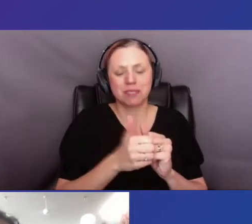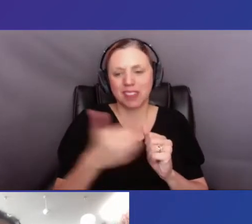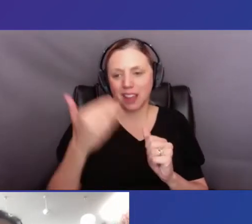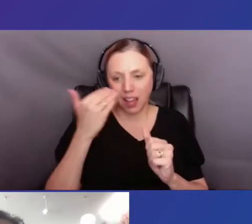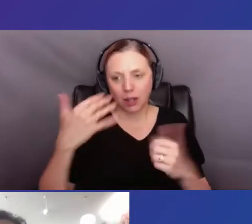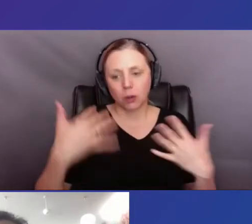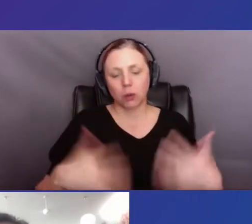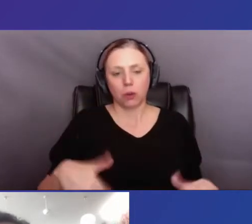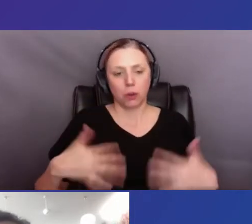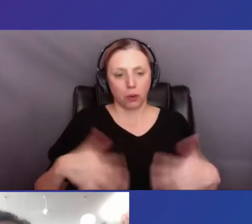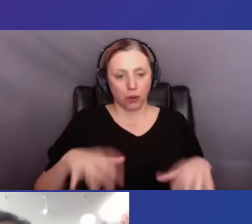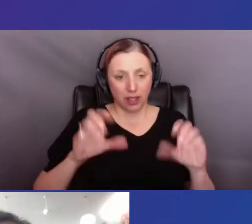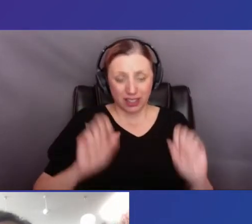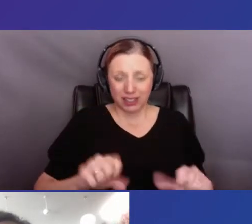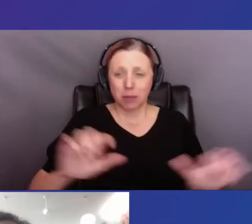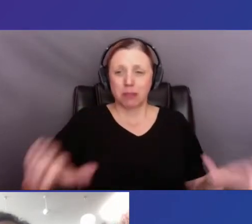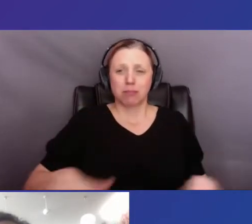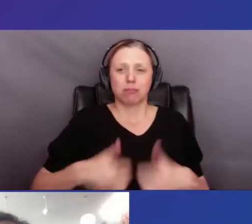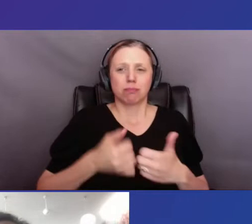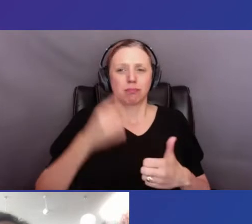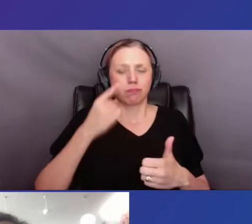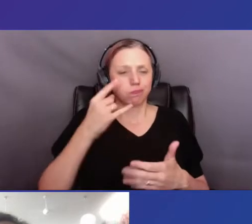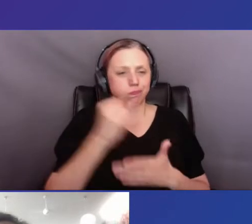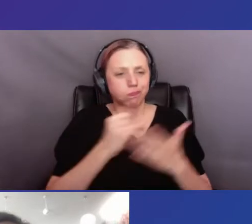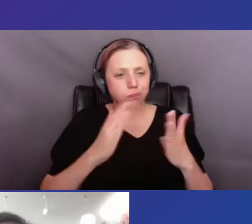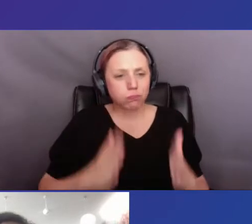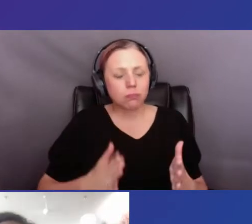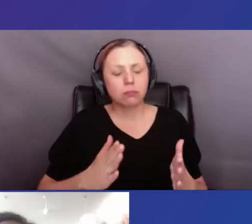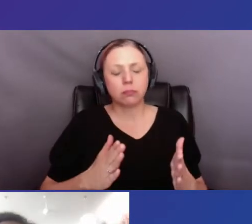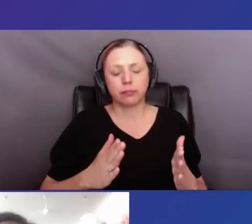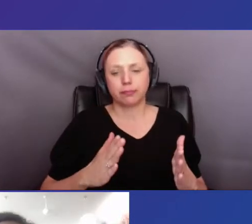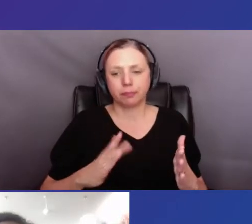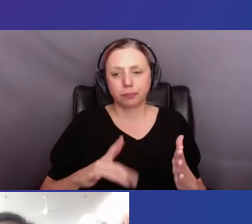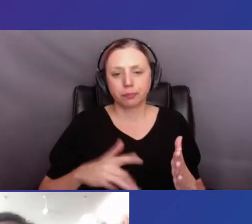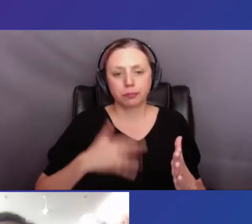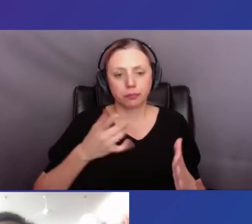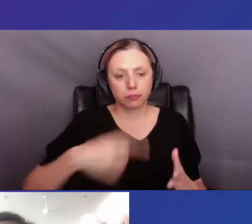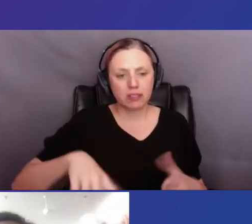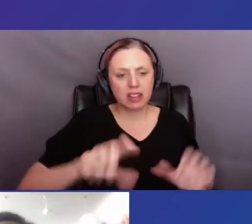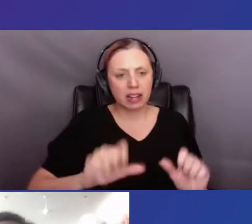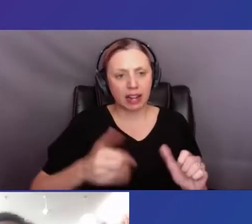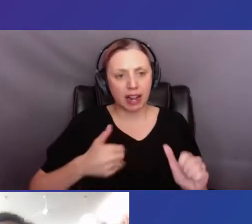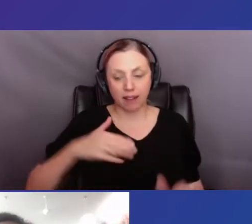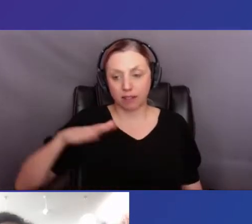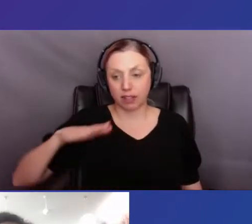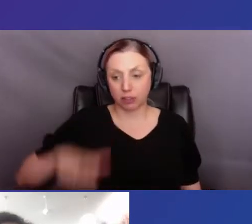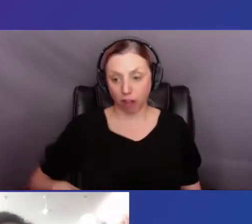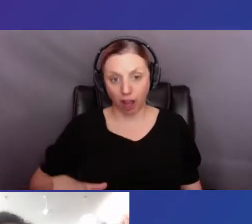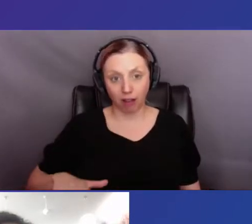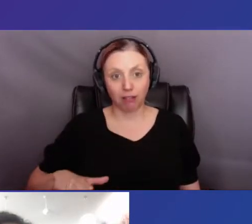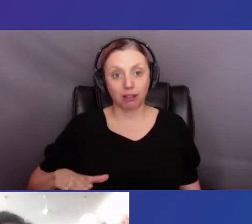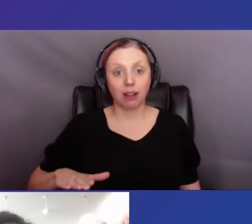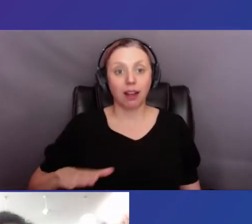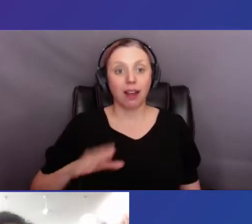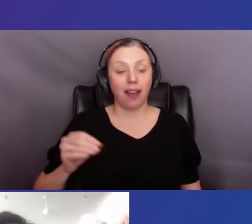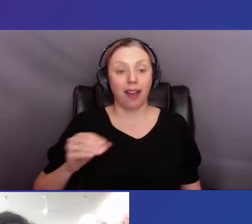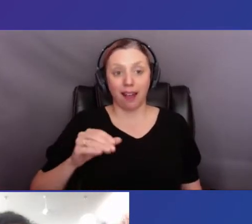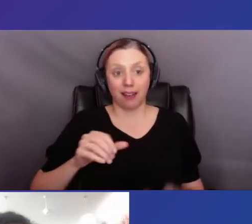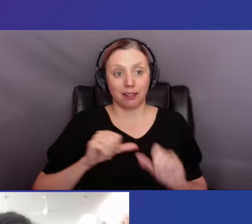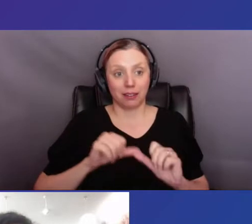daunting for artists to feel like they can have a child and continue to live in